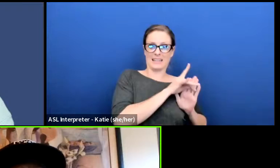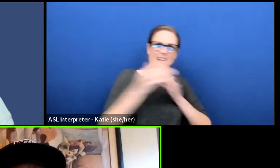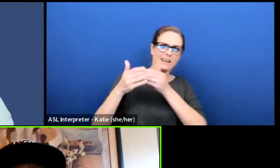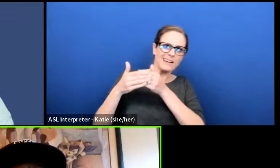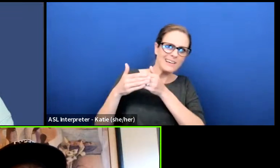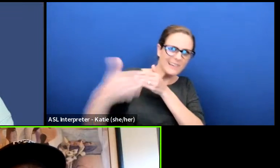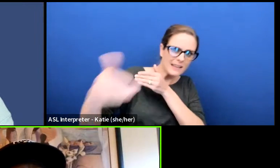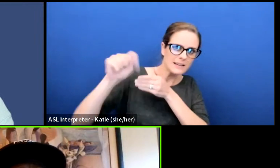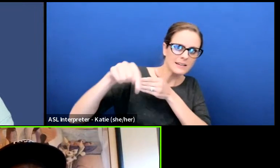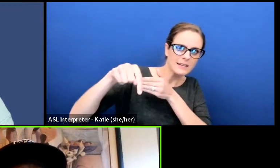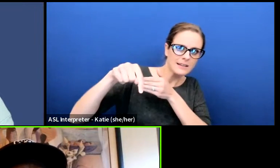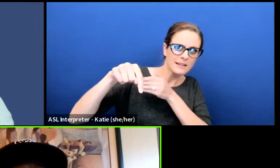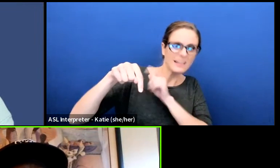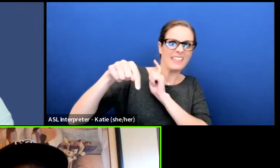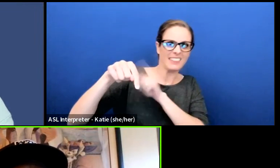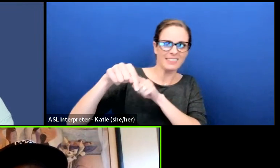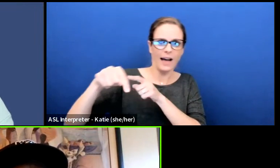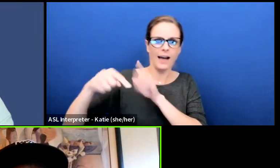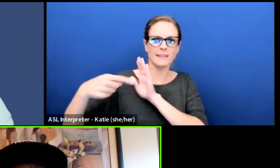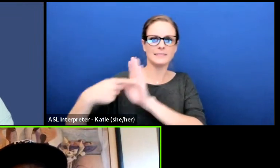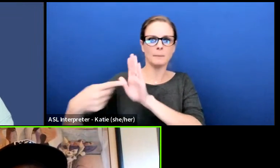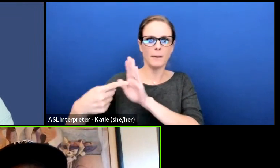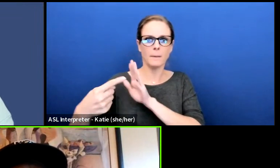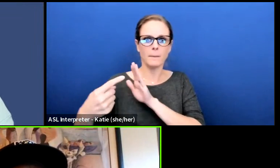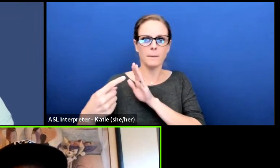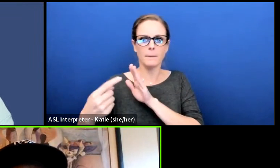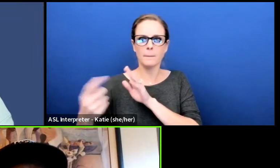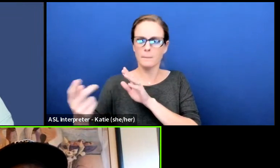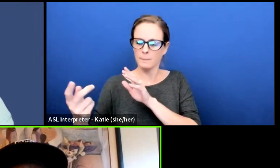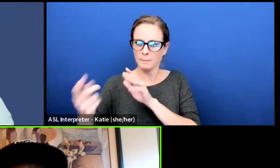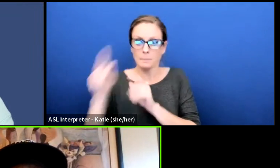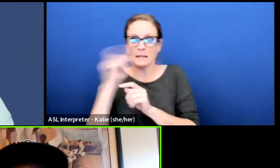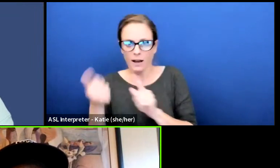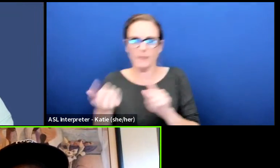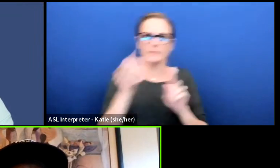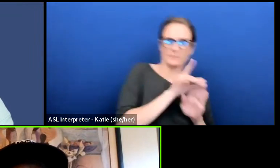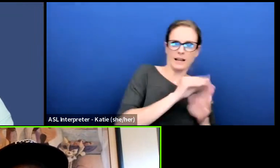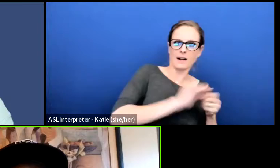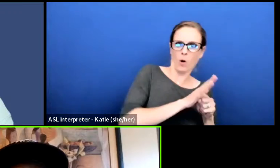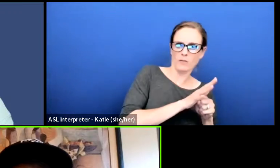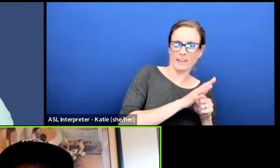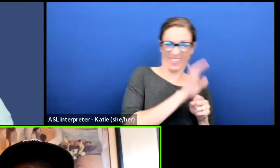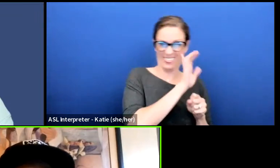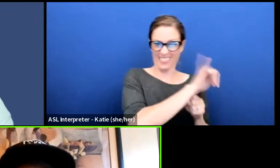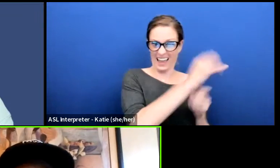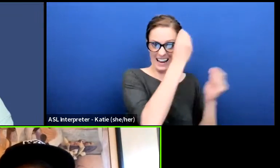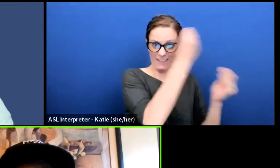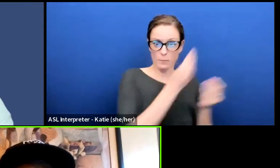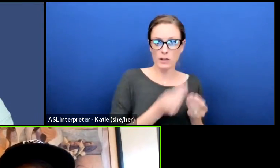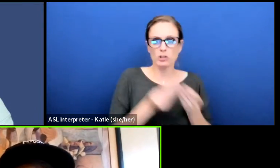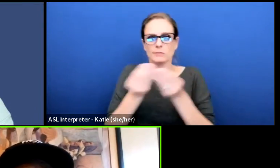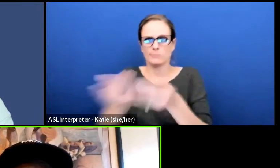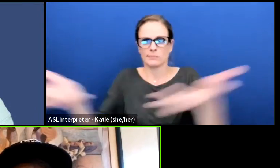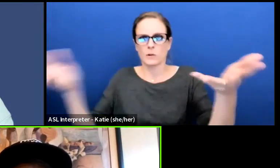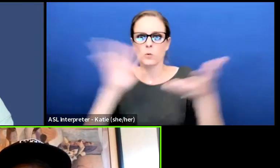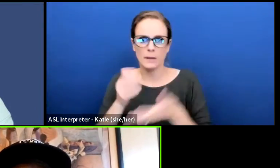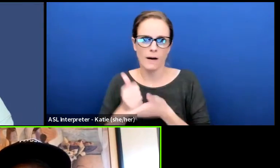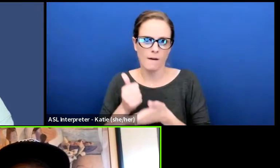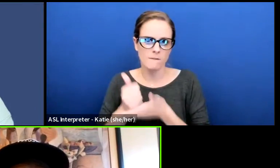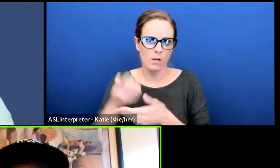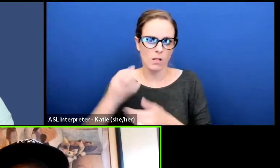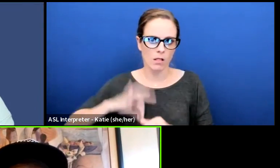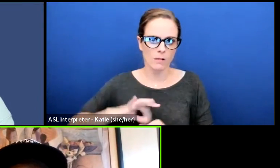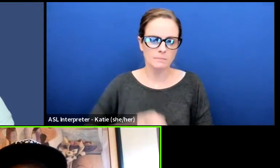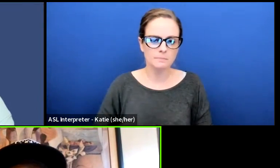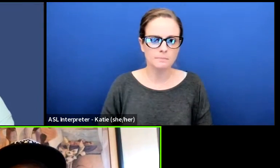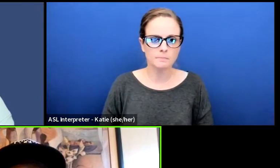could generate that type of messaging, it would be very helpful, particularly now that our people who